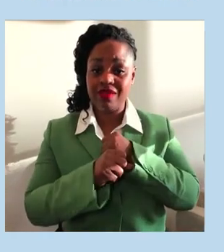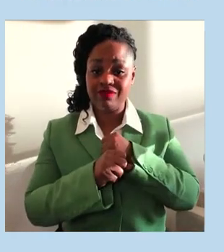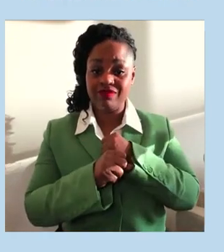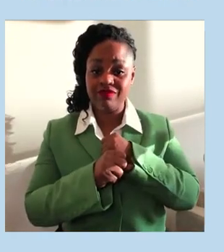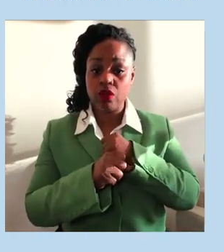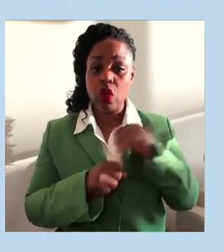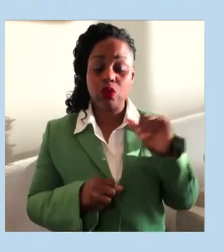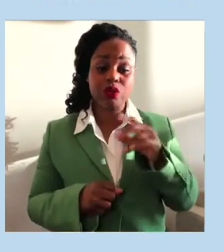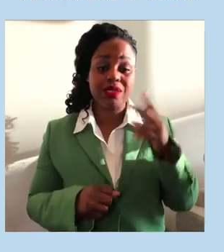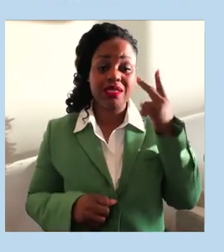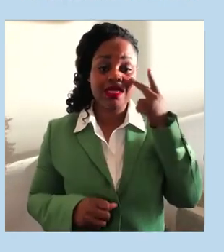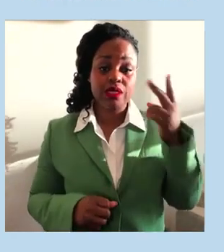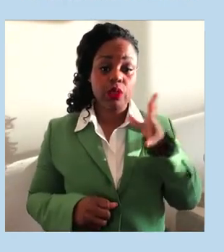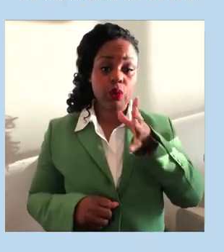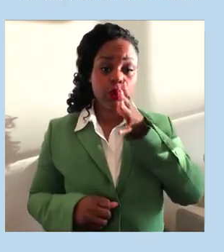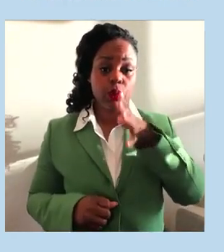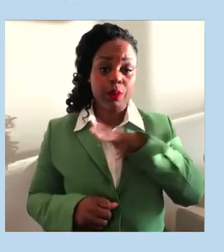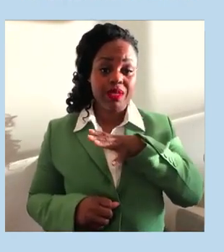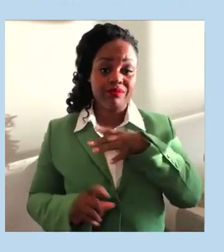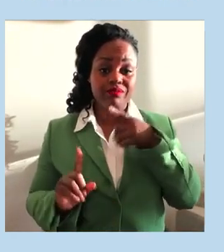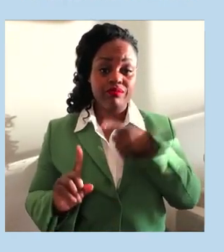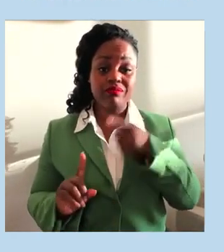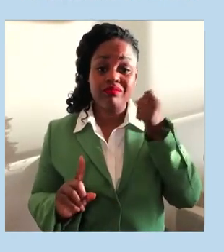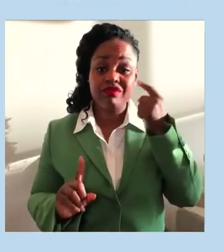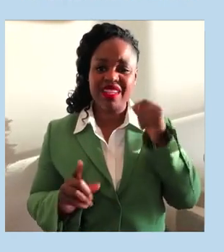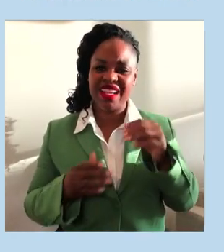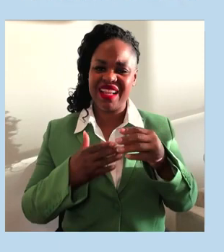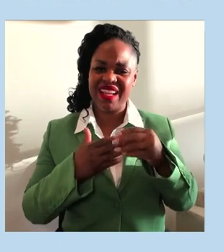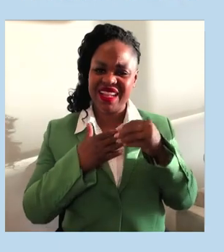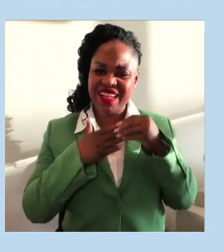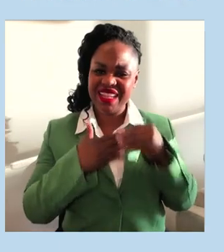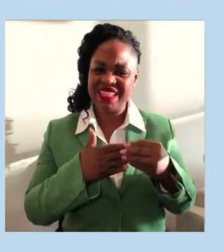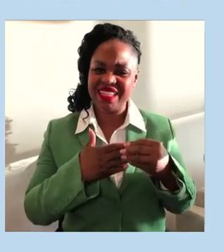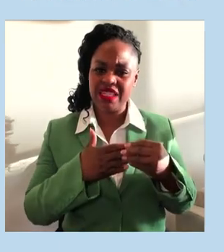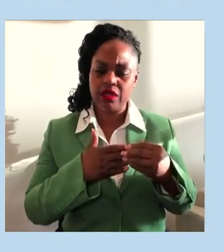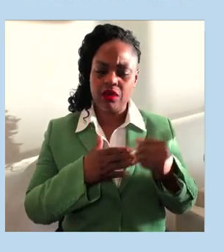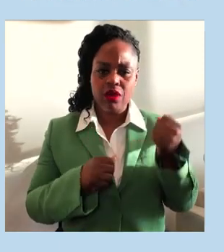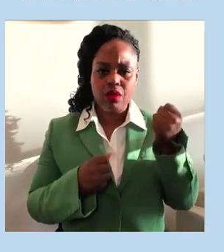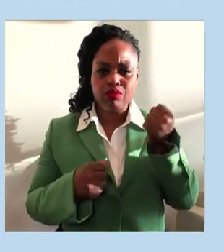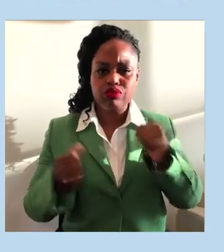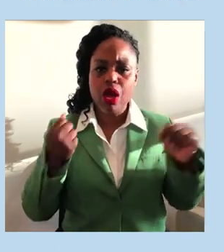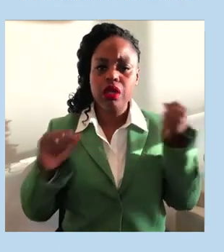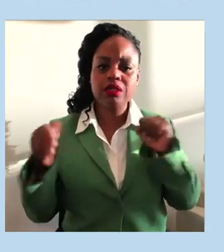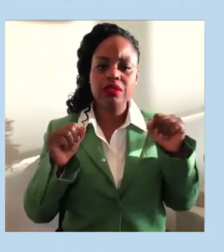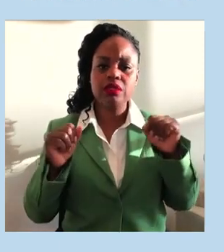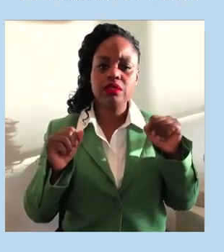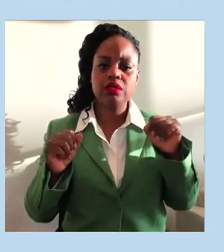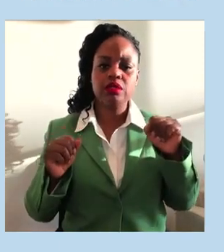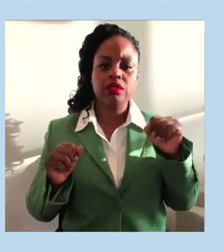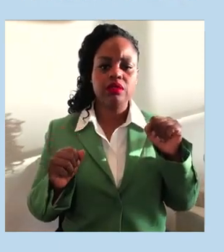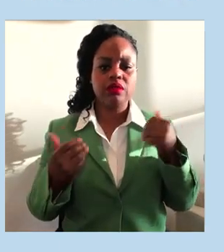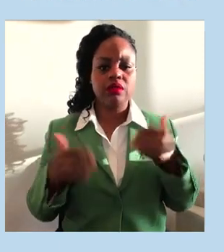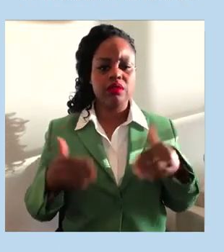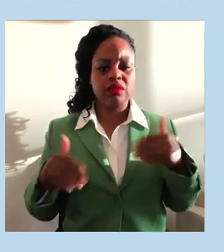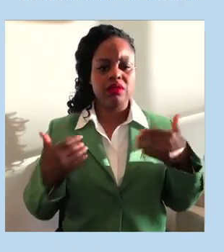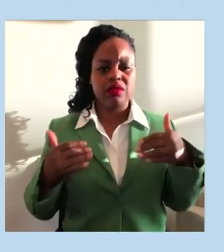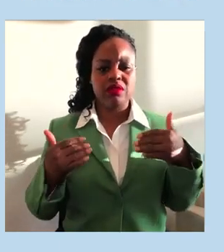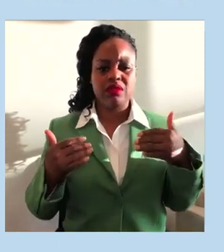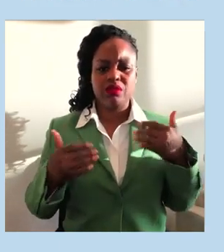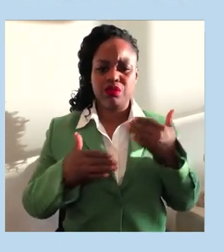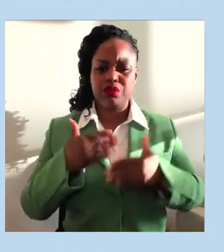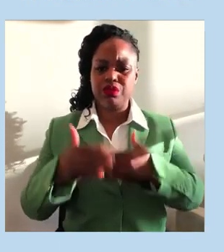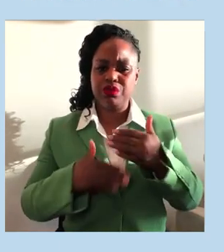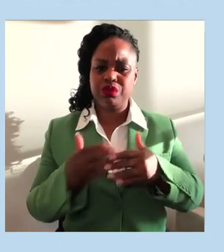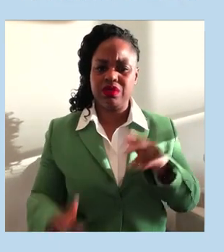protests in the Maidan, in Kyiv, in the Revolution of Dignity, to fighting for